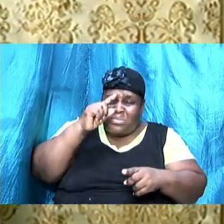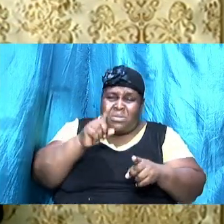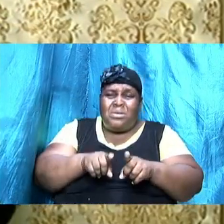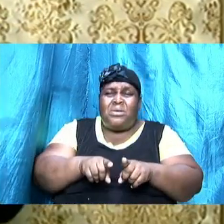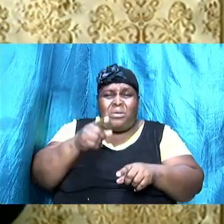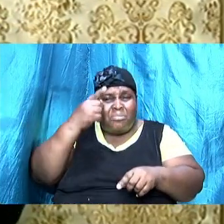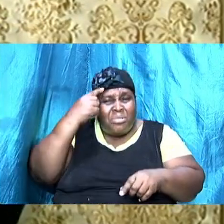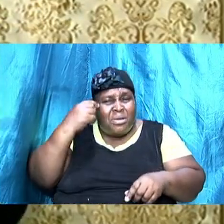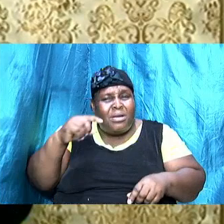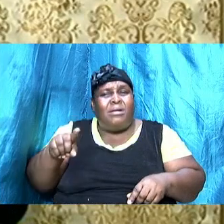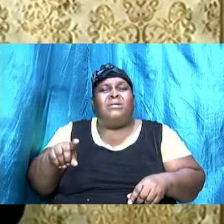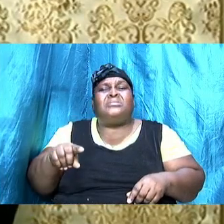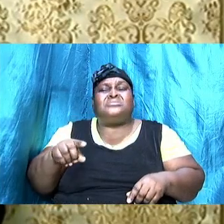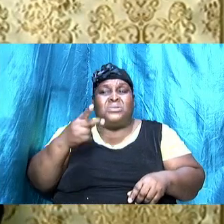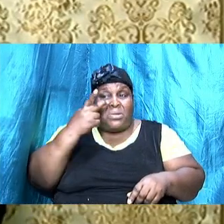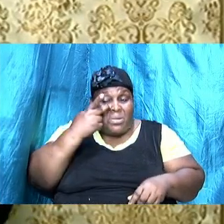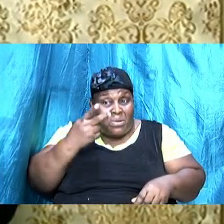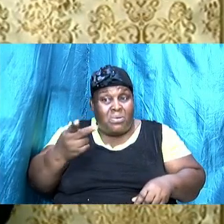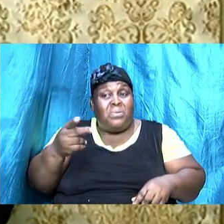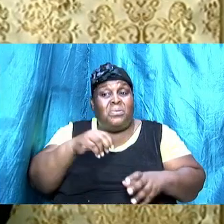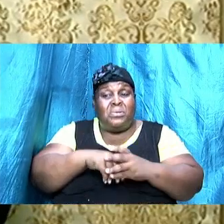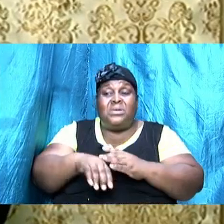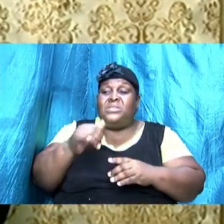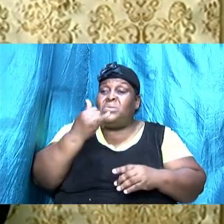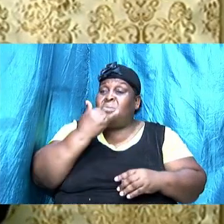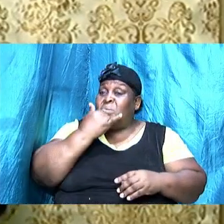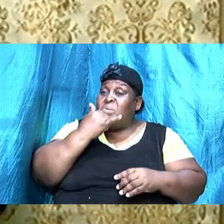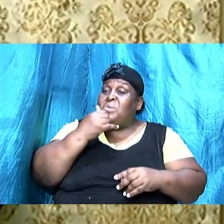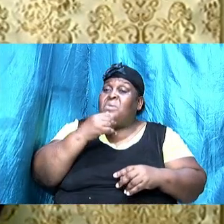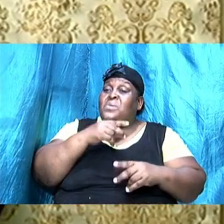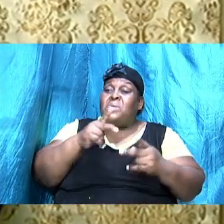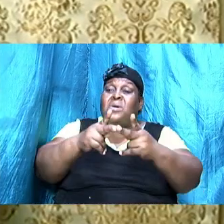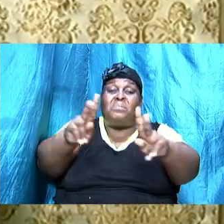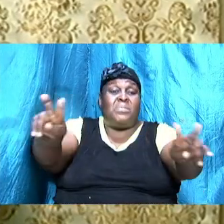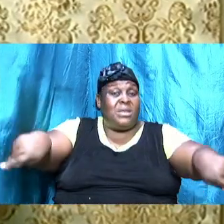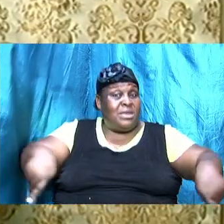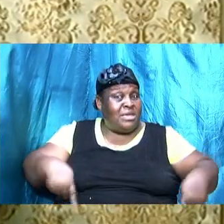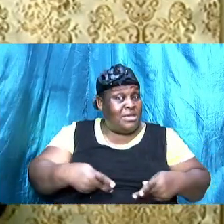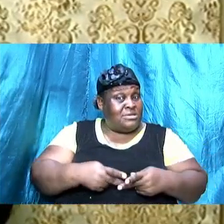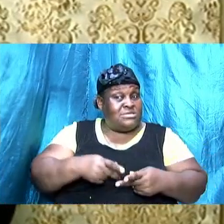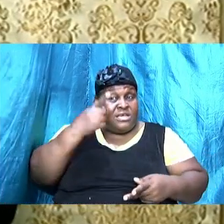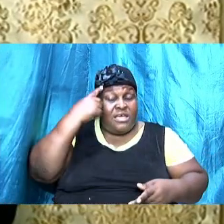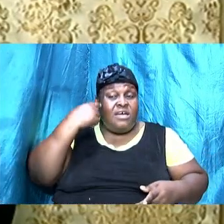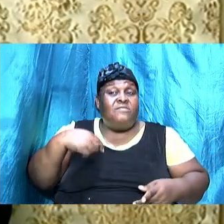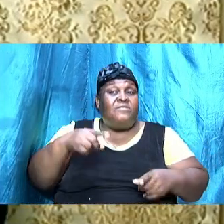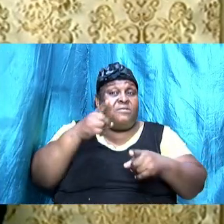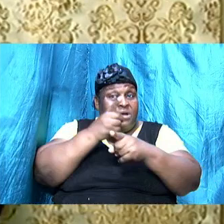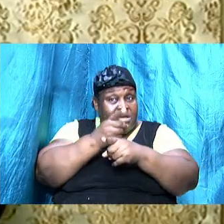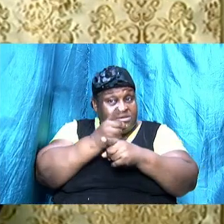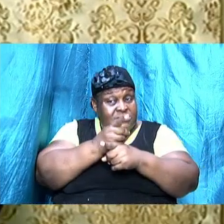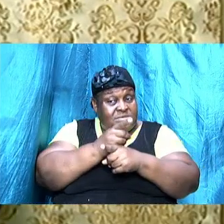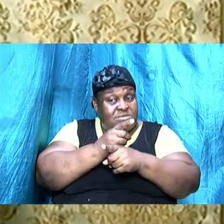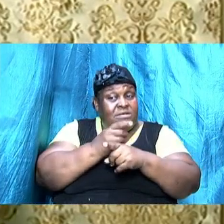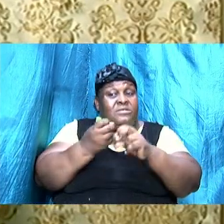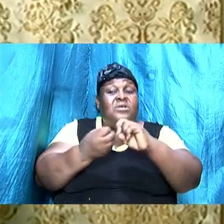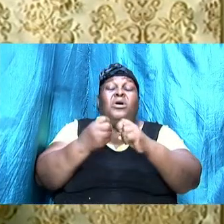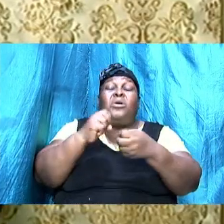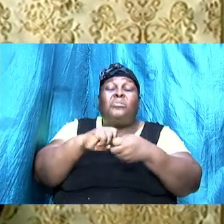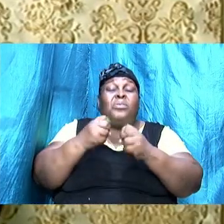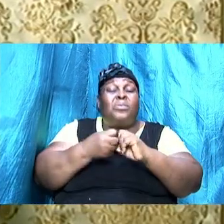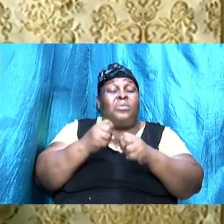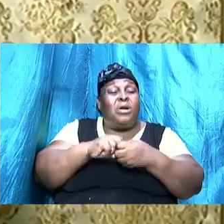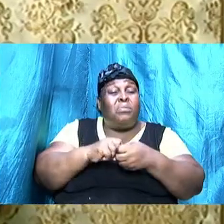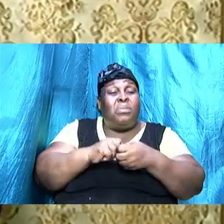looking in the wrong place for answers for the issues of life. And the answer